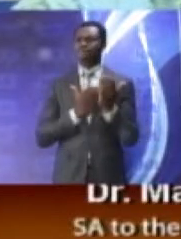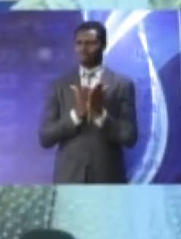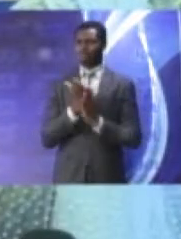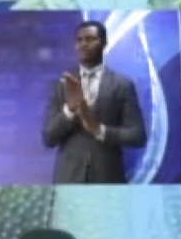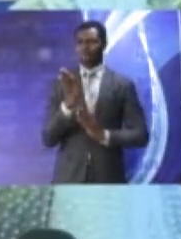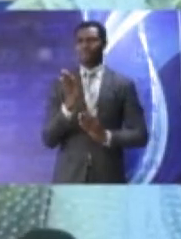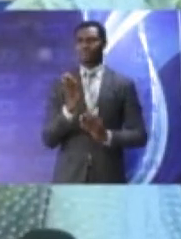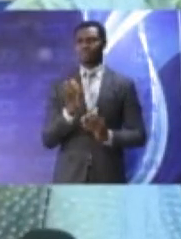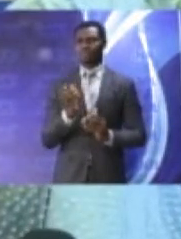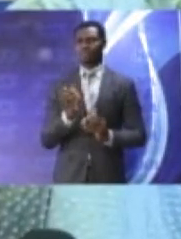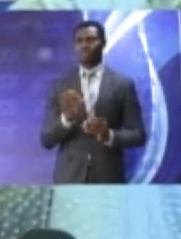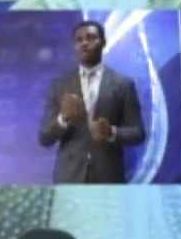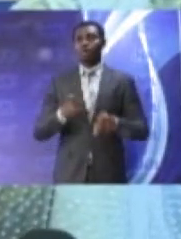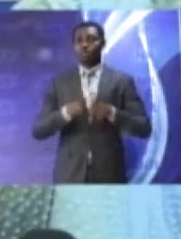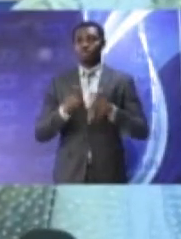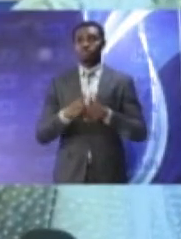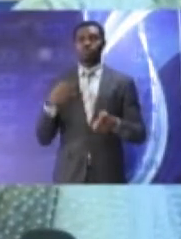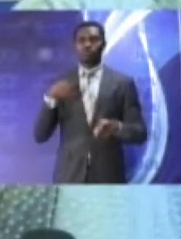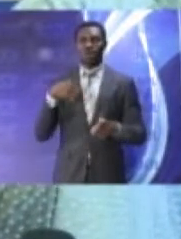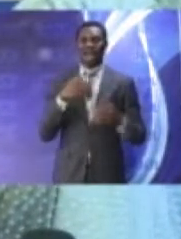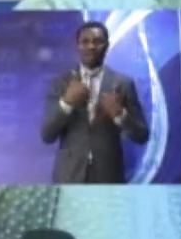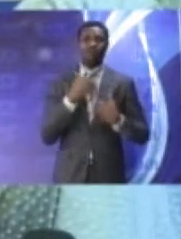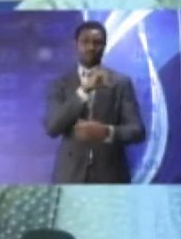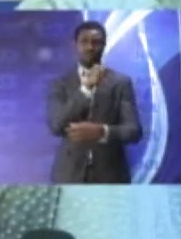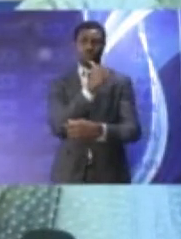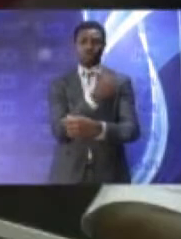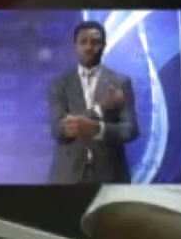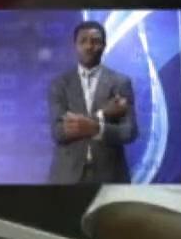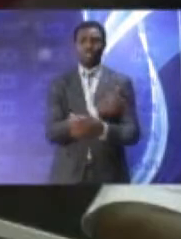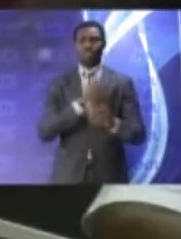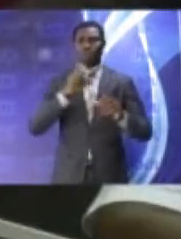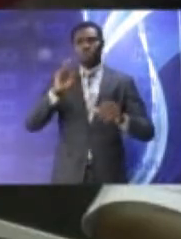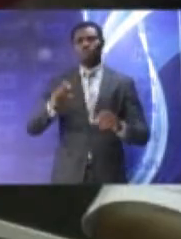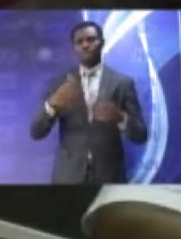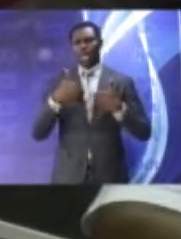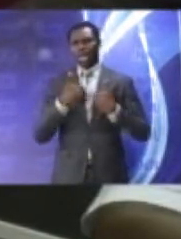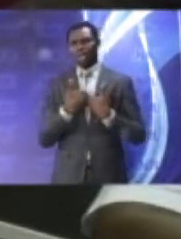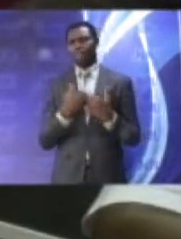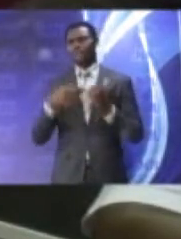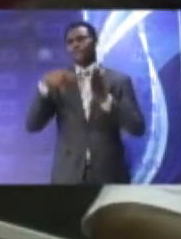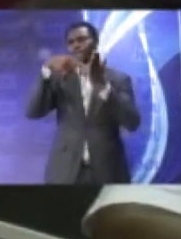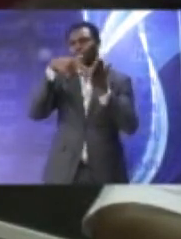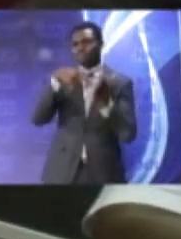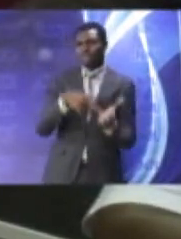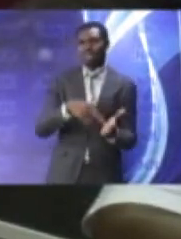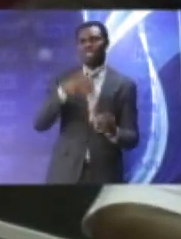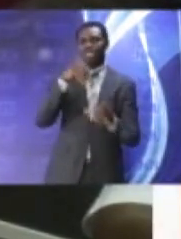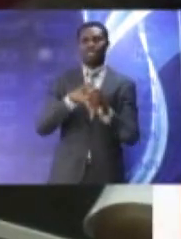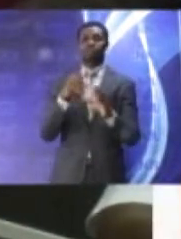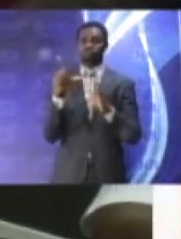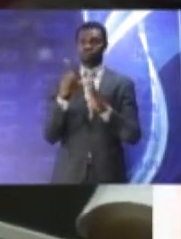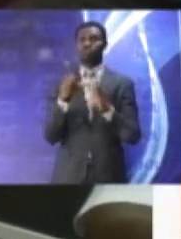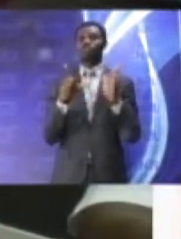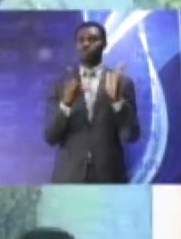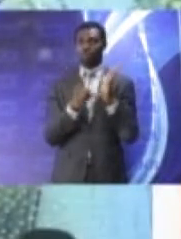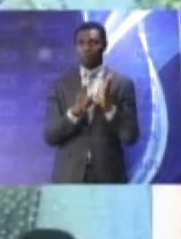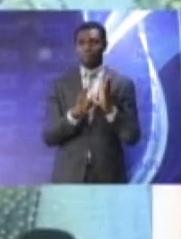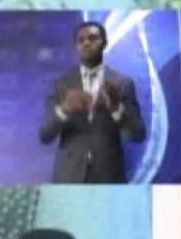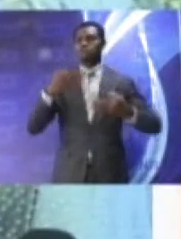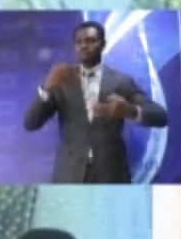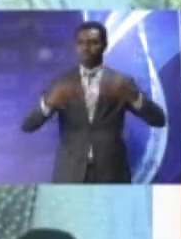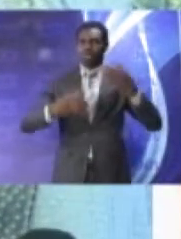and recognize the authority of the child's representative in legal proceedings. Many children in